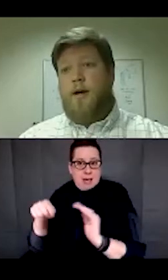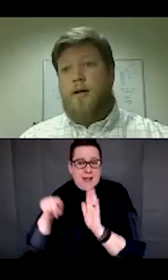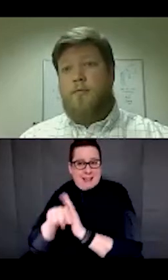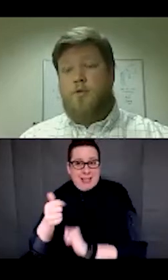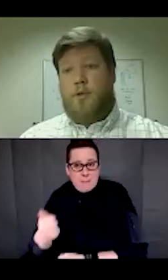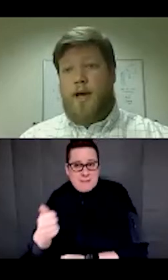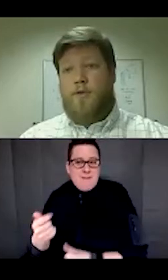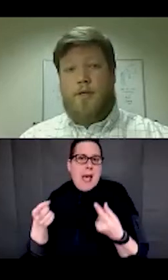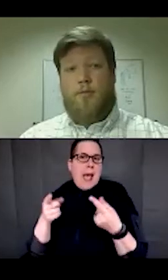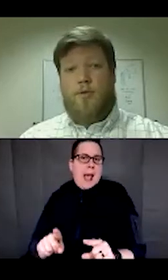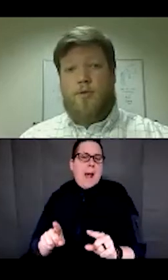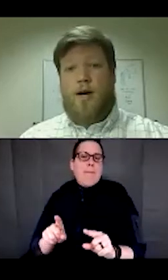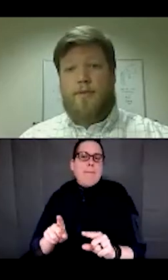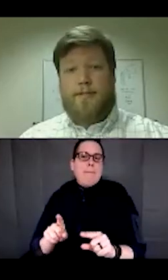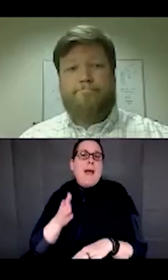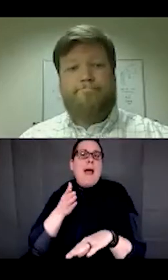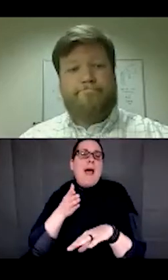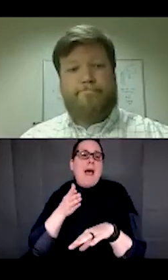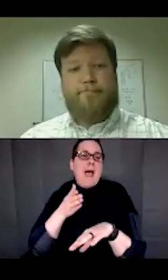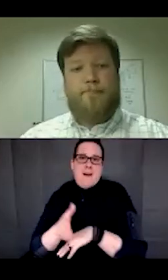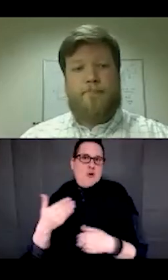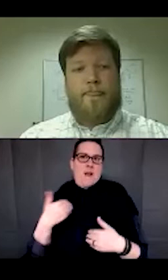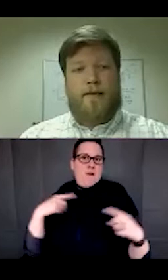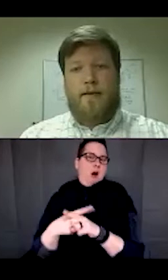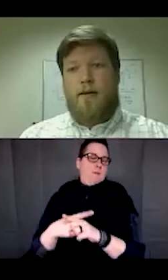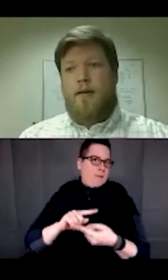happen shortly after an interpersonal conflict.